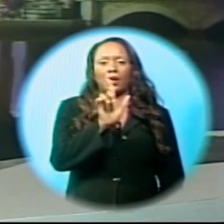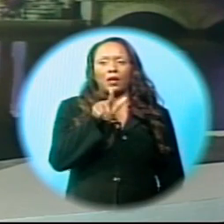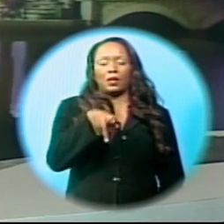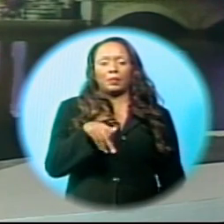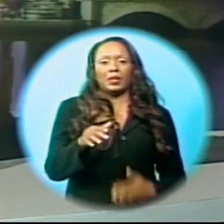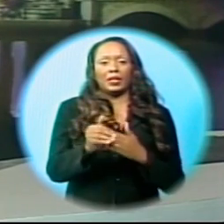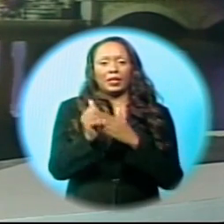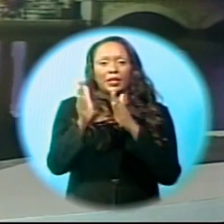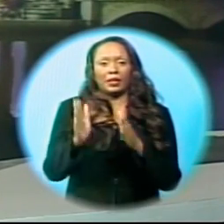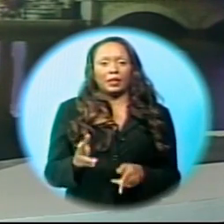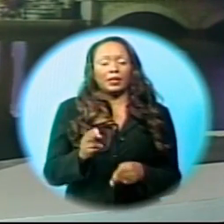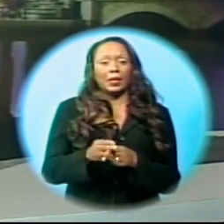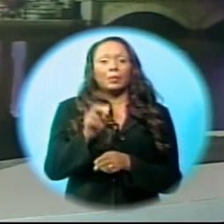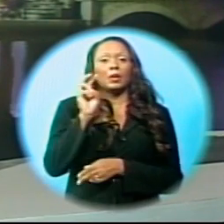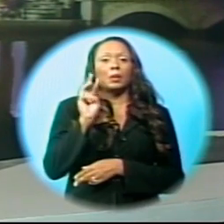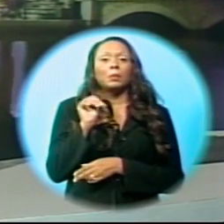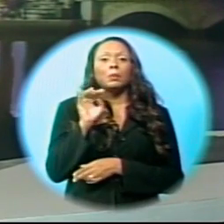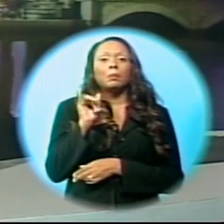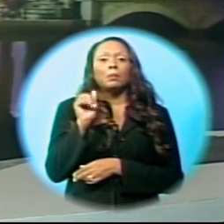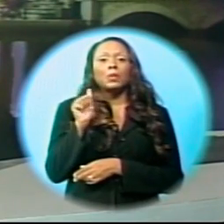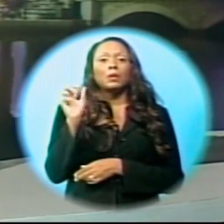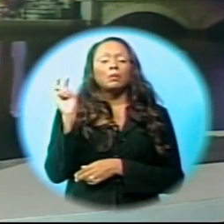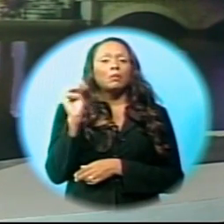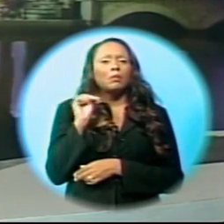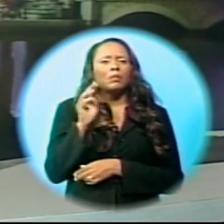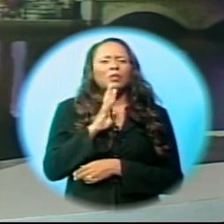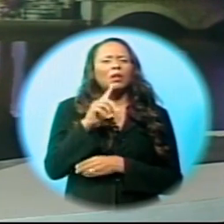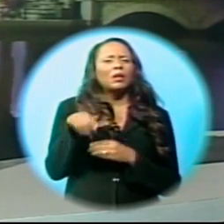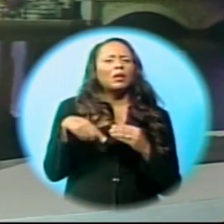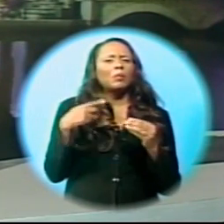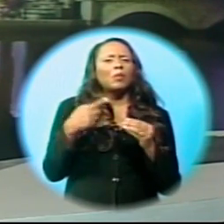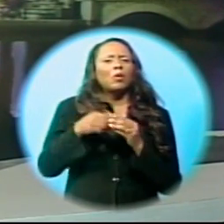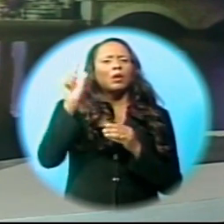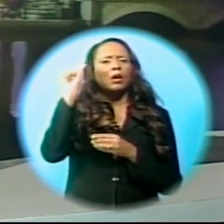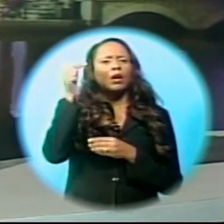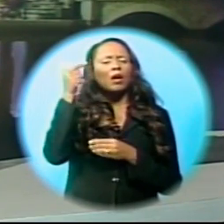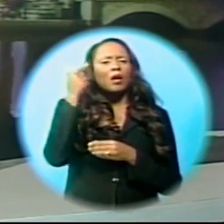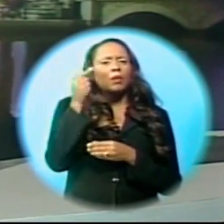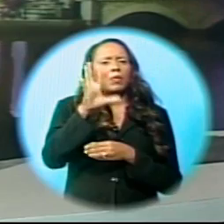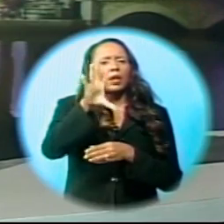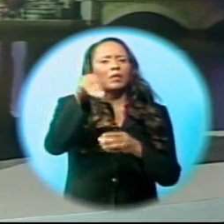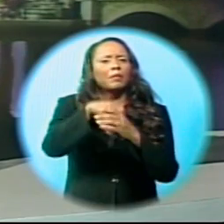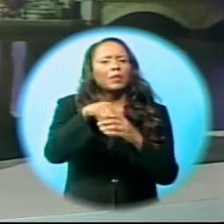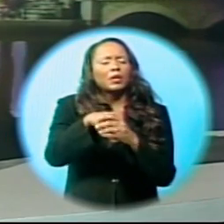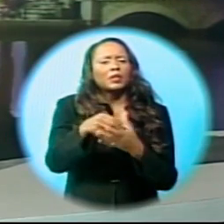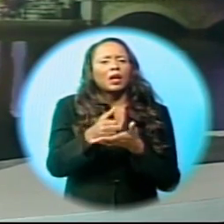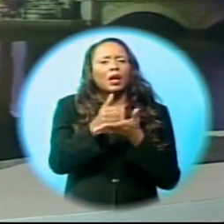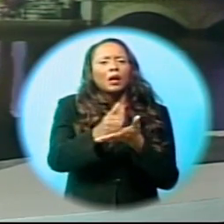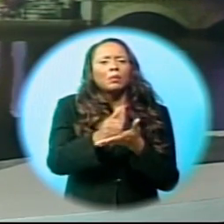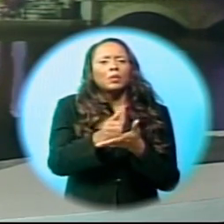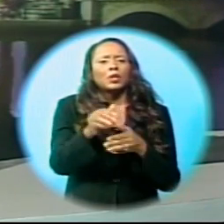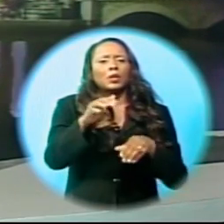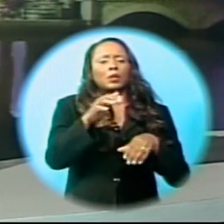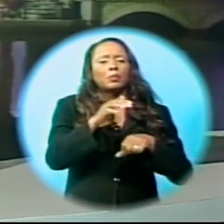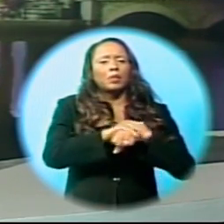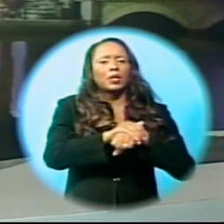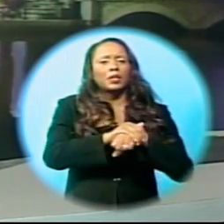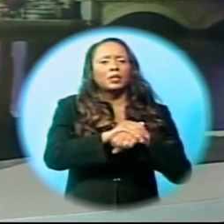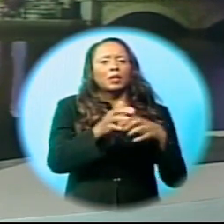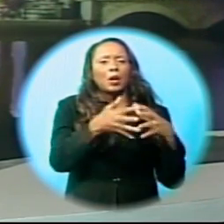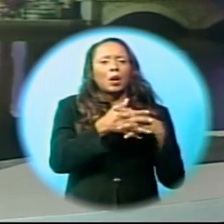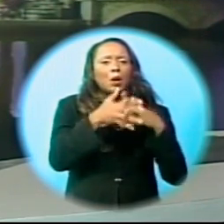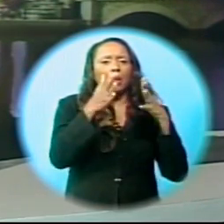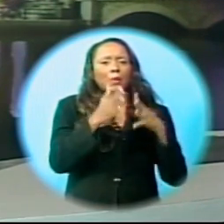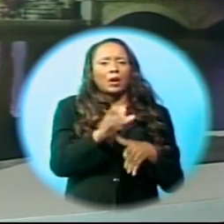leader Mia Mottley has voiced concern about the impact of government's multi-million-dollar intervention in BICO and CLICO on the country's